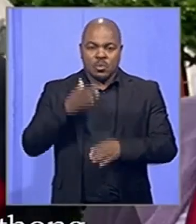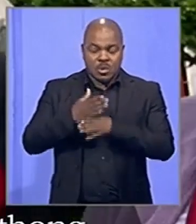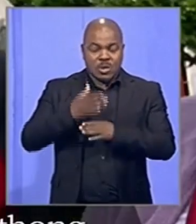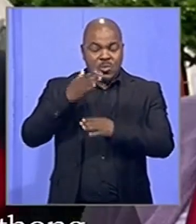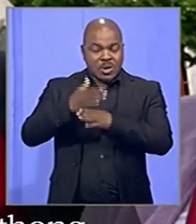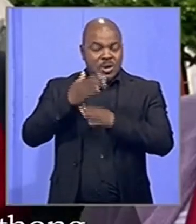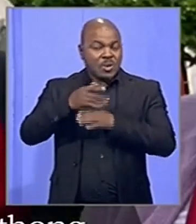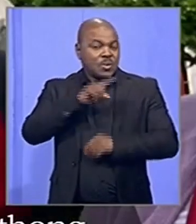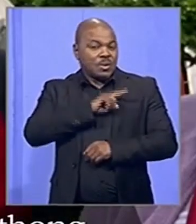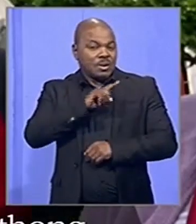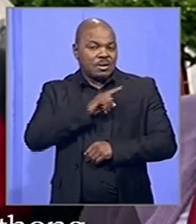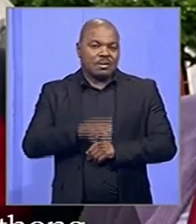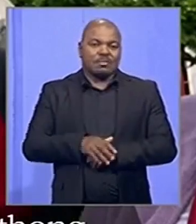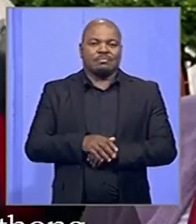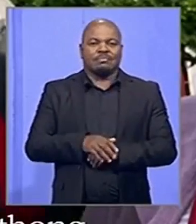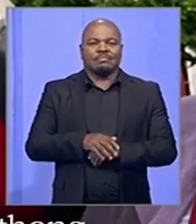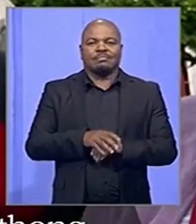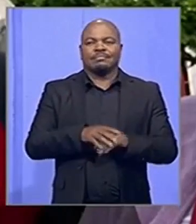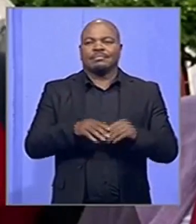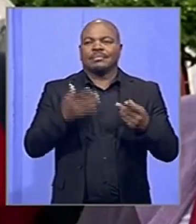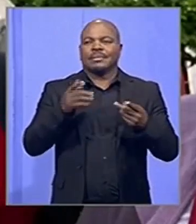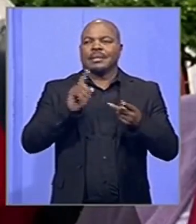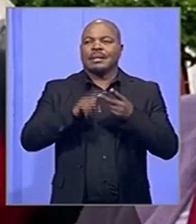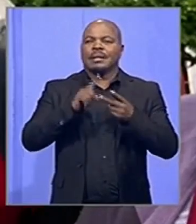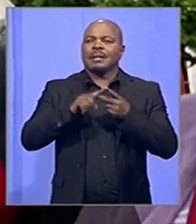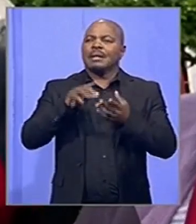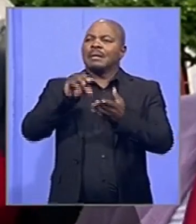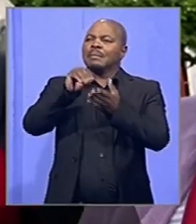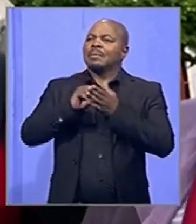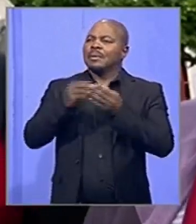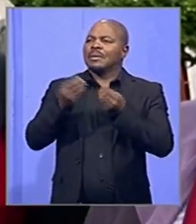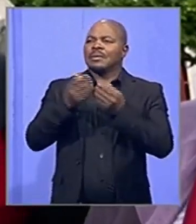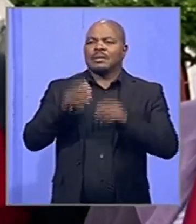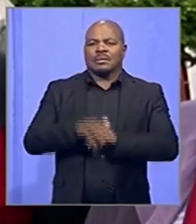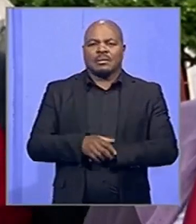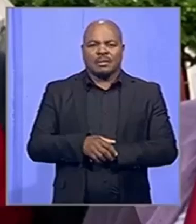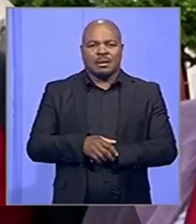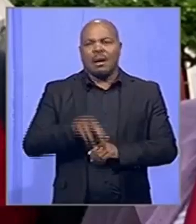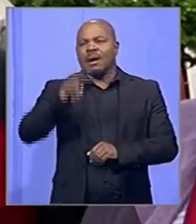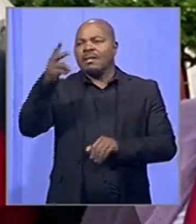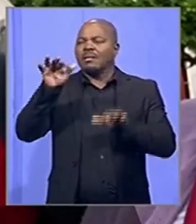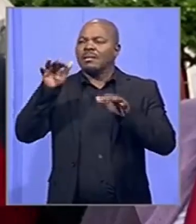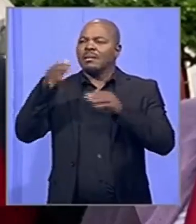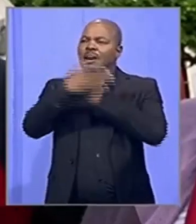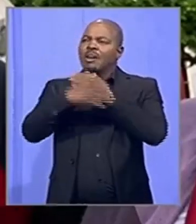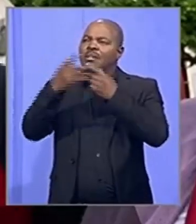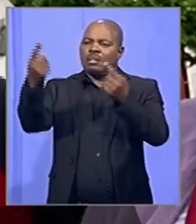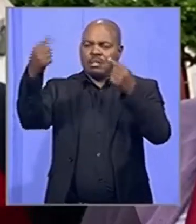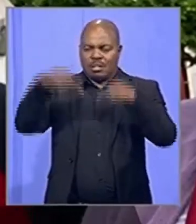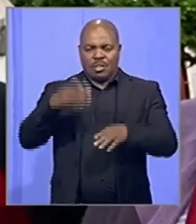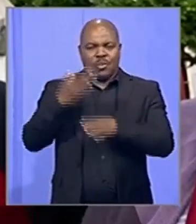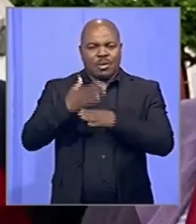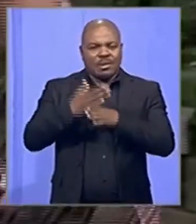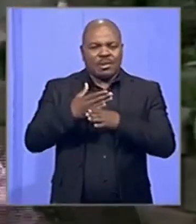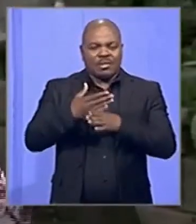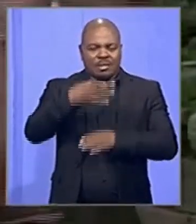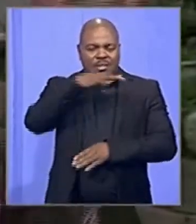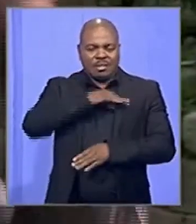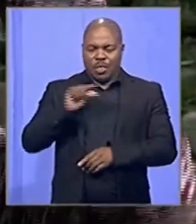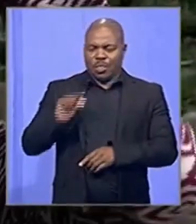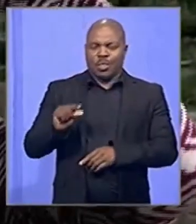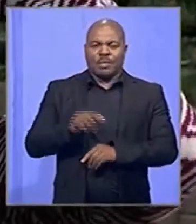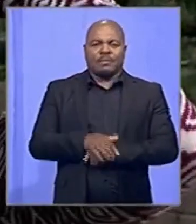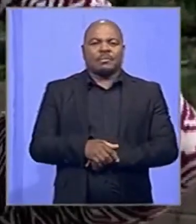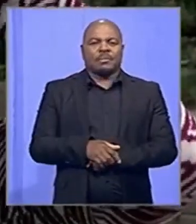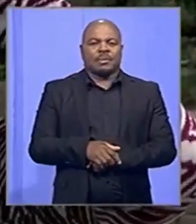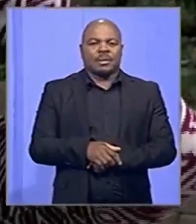because they import Somalians and people from other countries to work here for less money. Most of